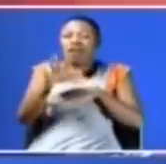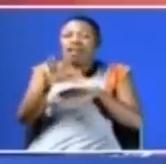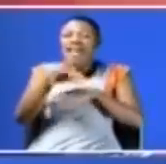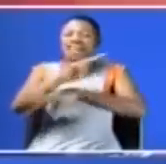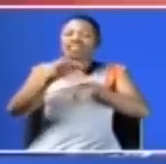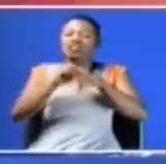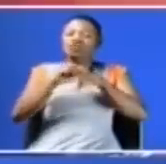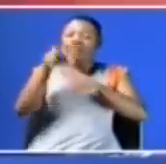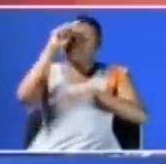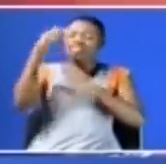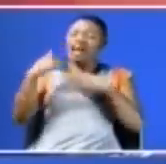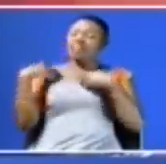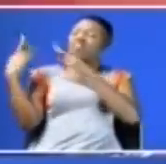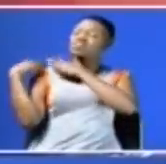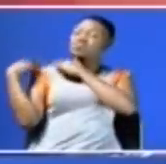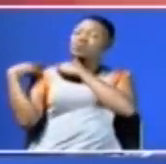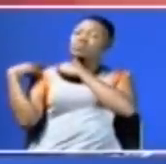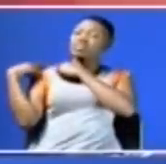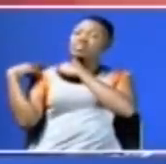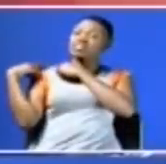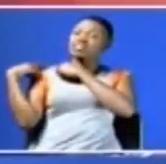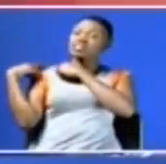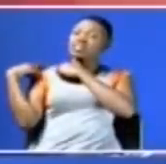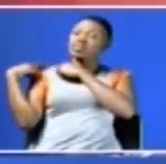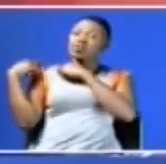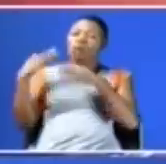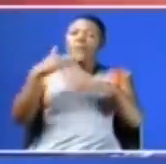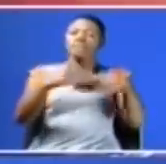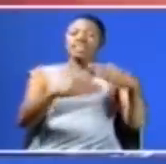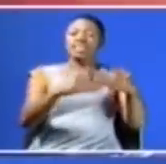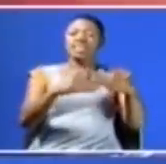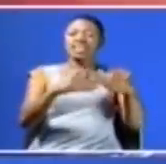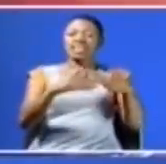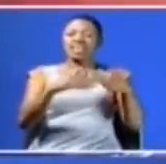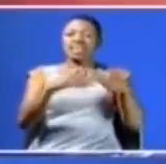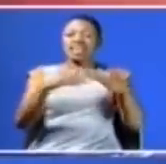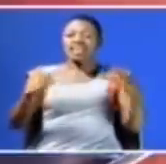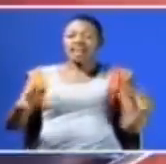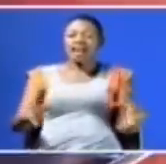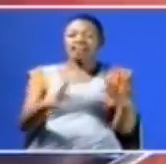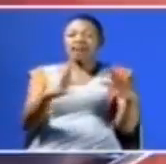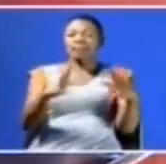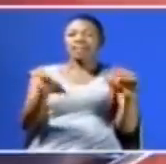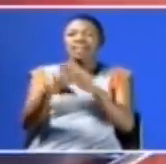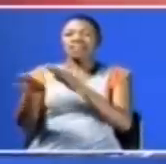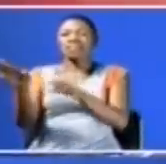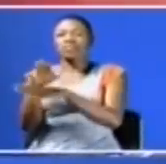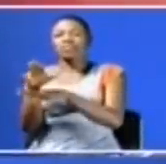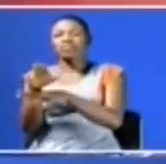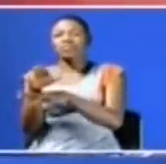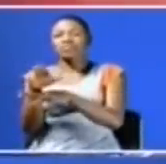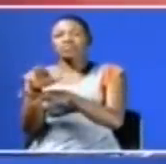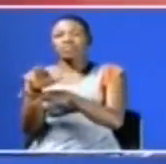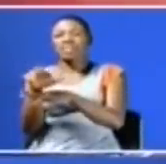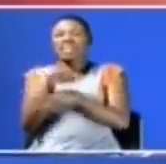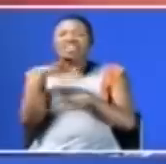business putting up 1,000 cubic meters dam. You know, as they mentioned the other day, putting up thousands of dams all over the place. They have